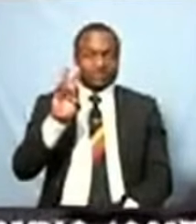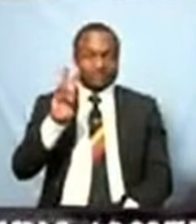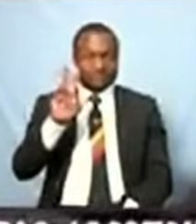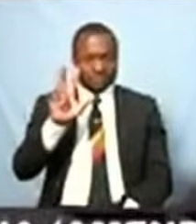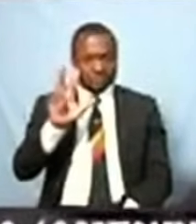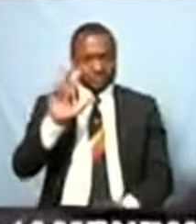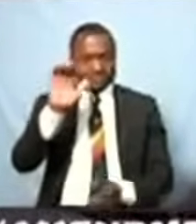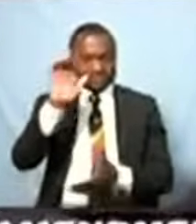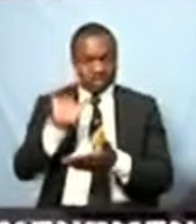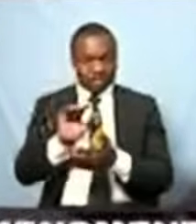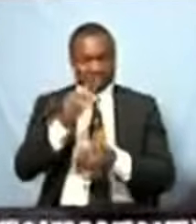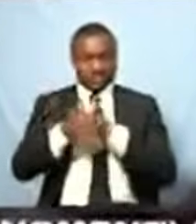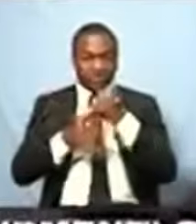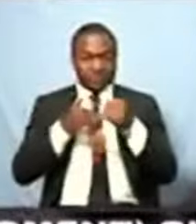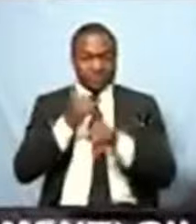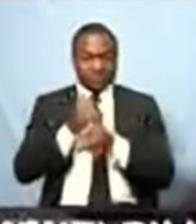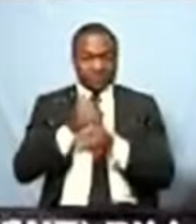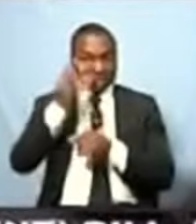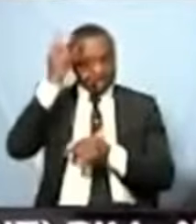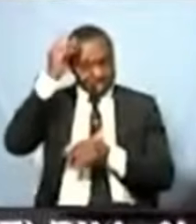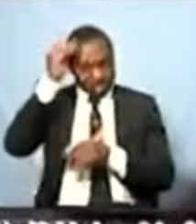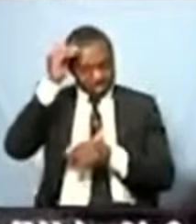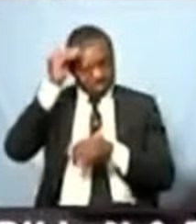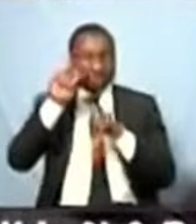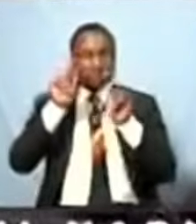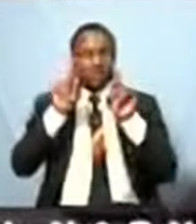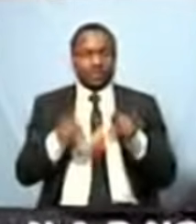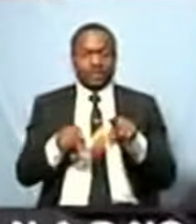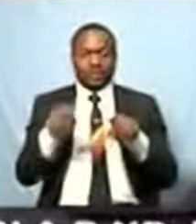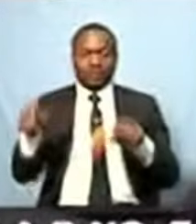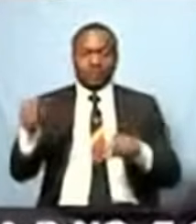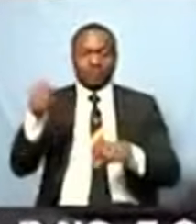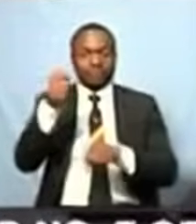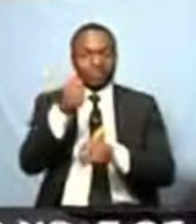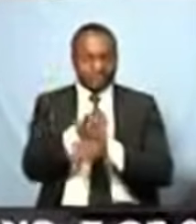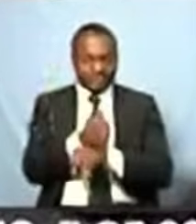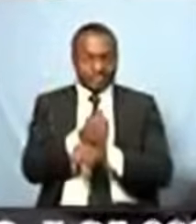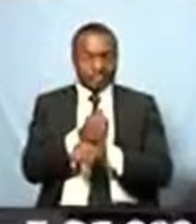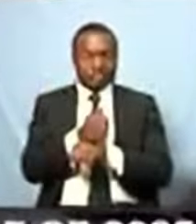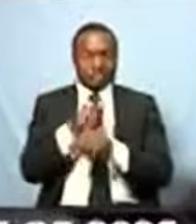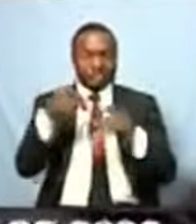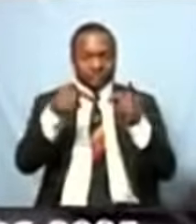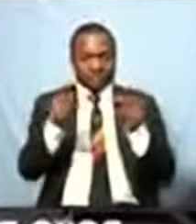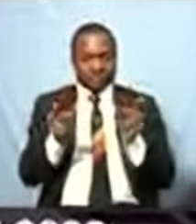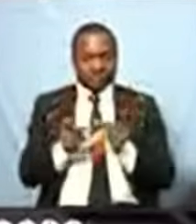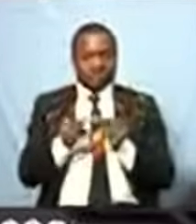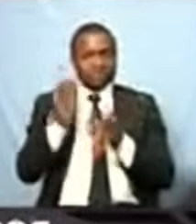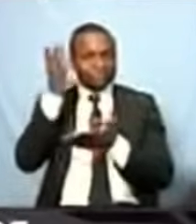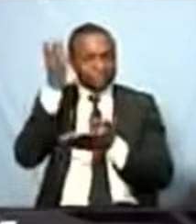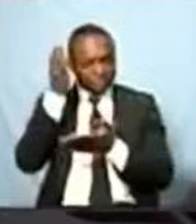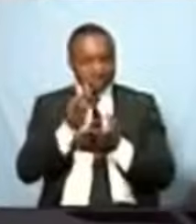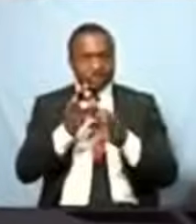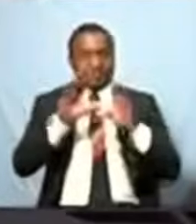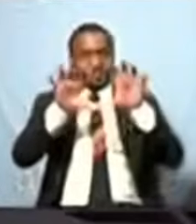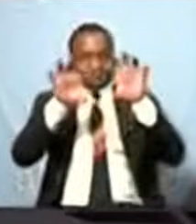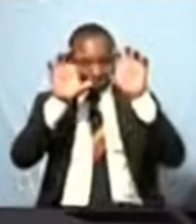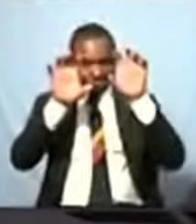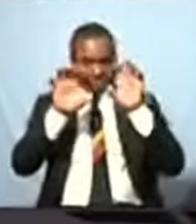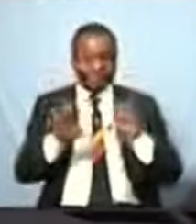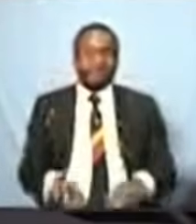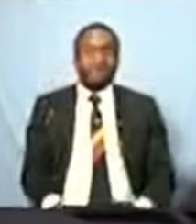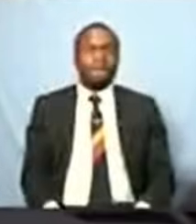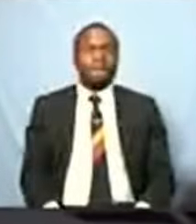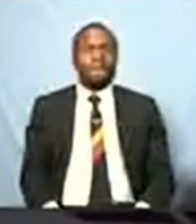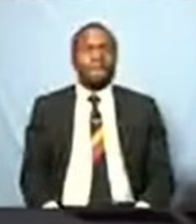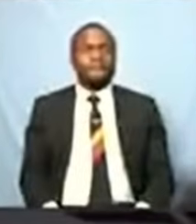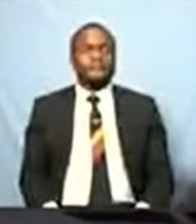thereby reducing the years of experience of a person who can be appointed to the position of Secretary to the Cabinet.